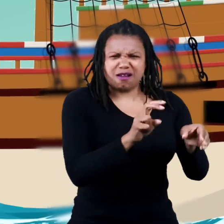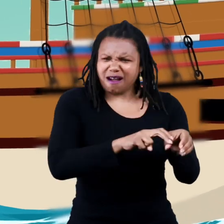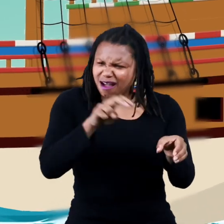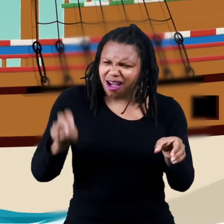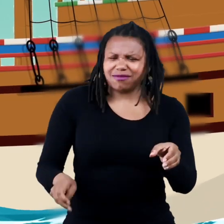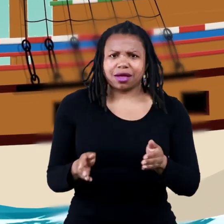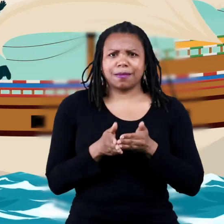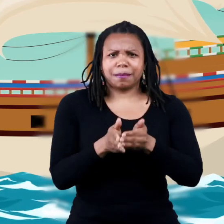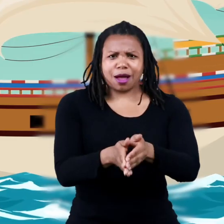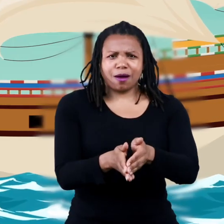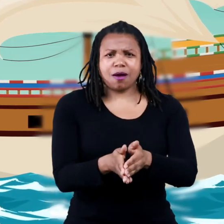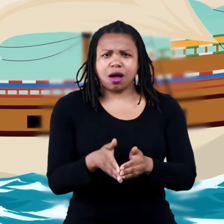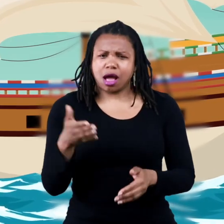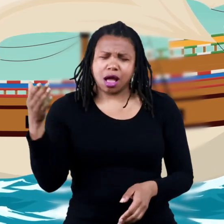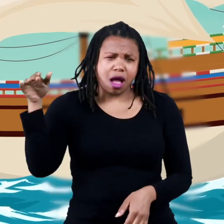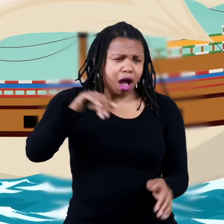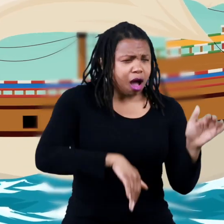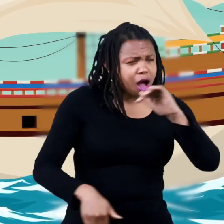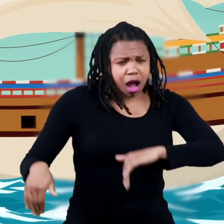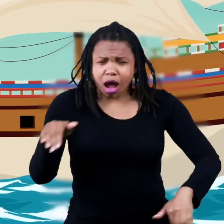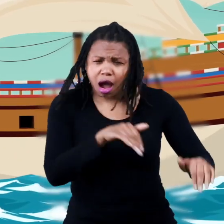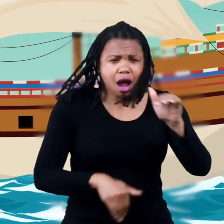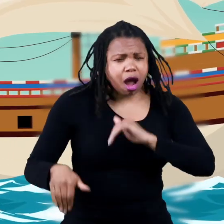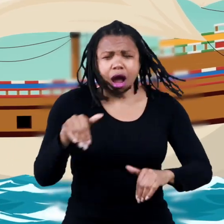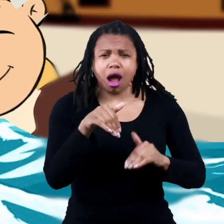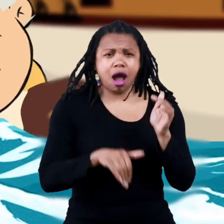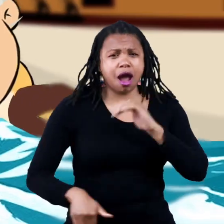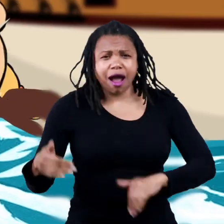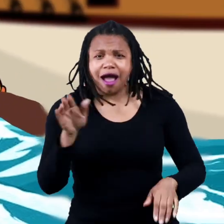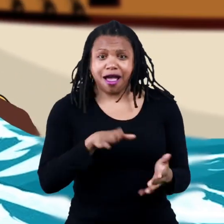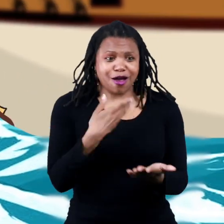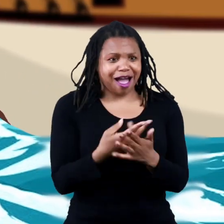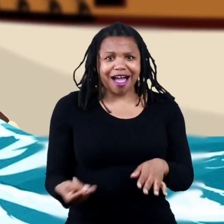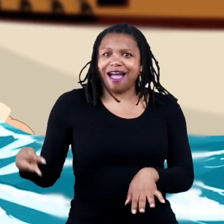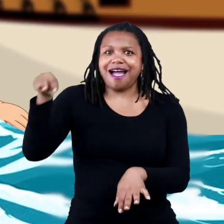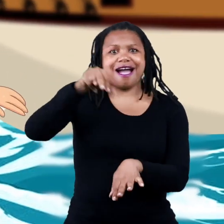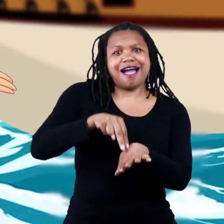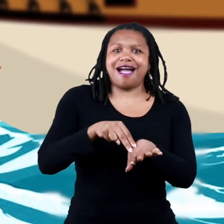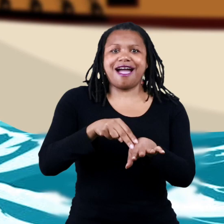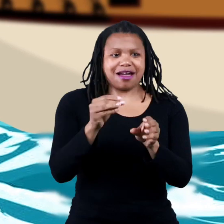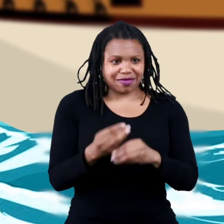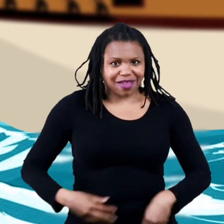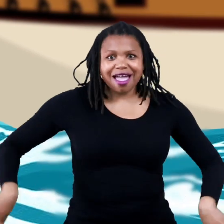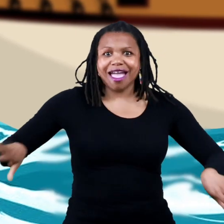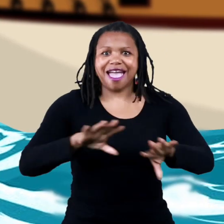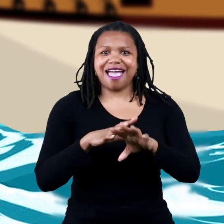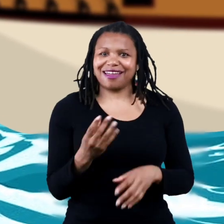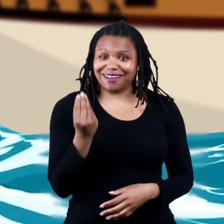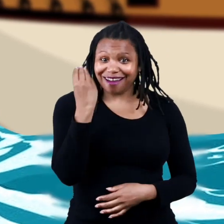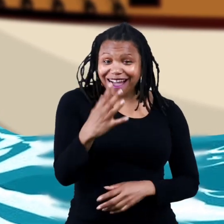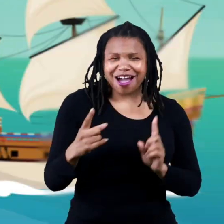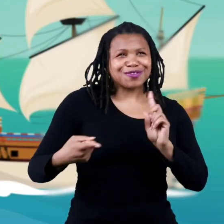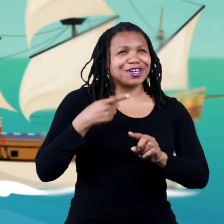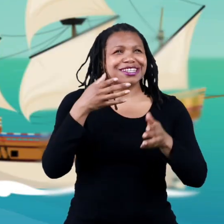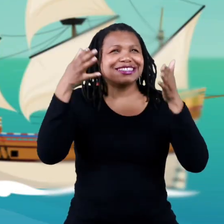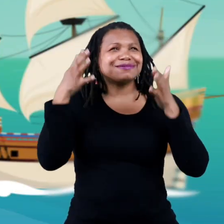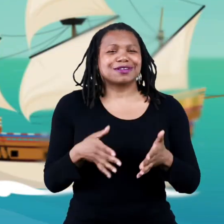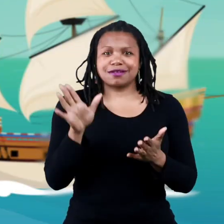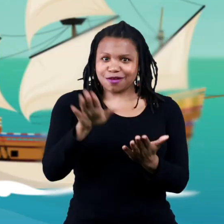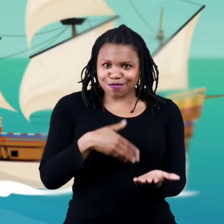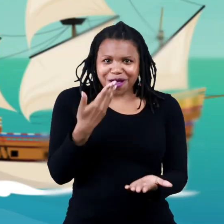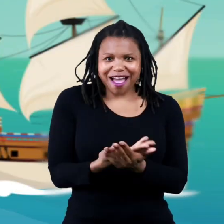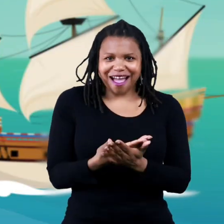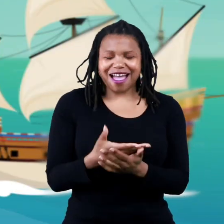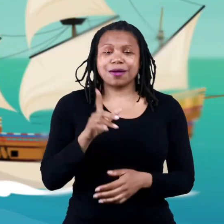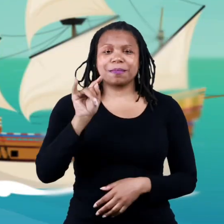off the Mayflower that she jumped into the water and waded onto land, making her the first person on the